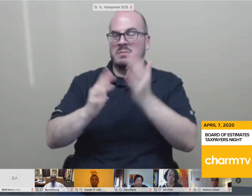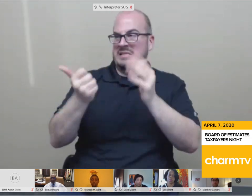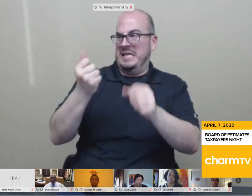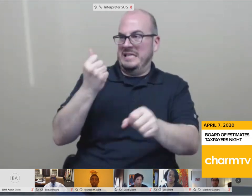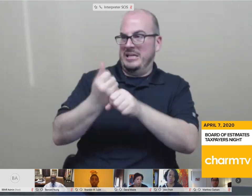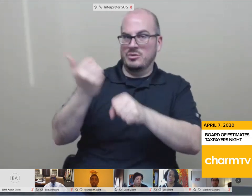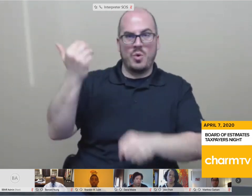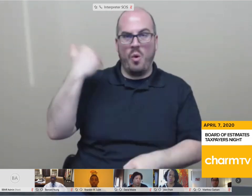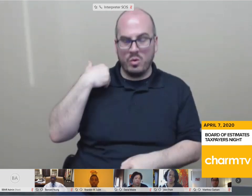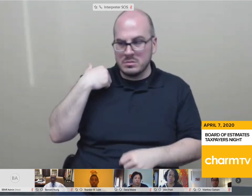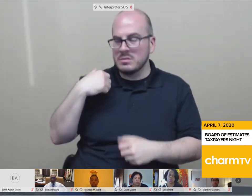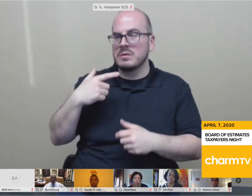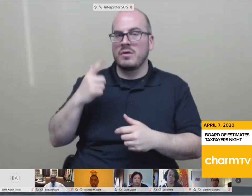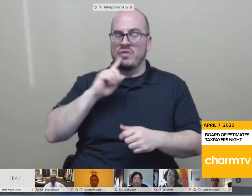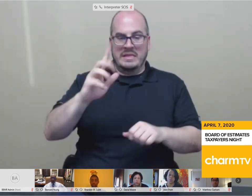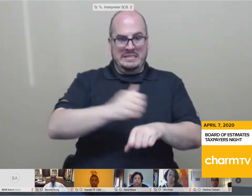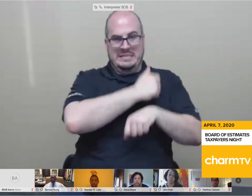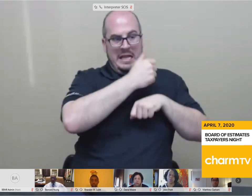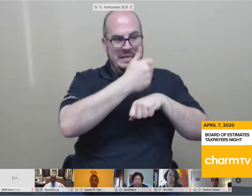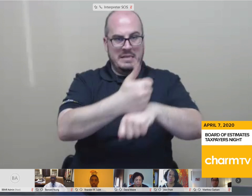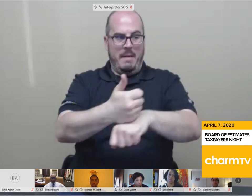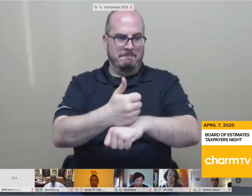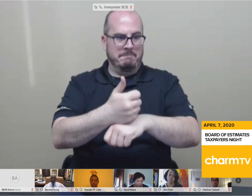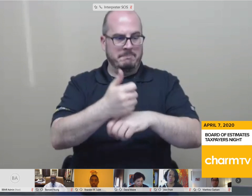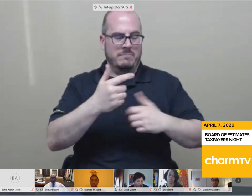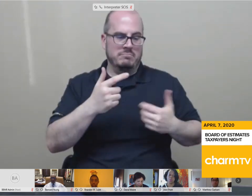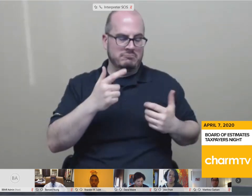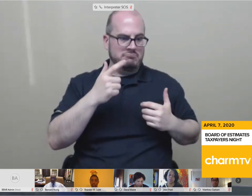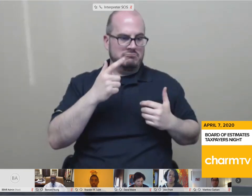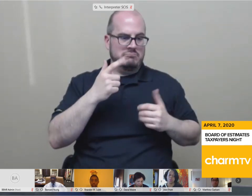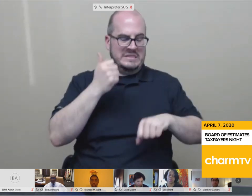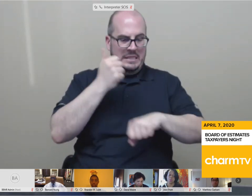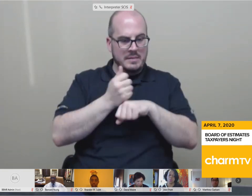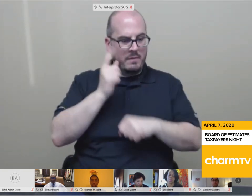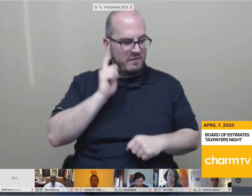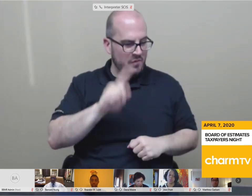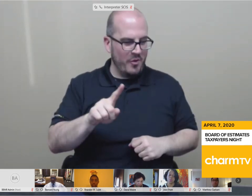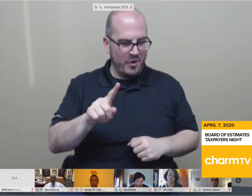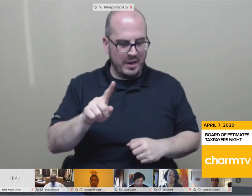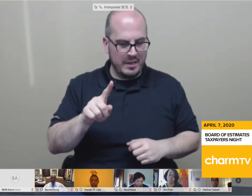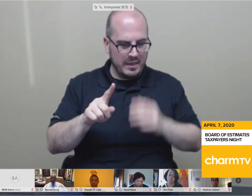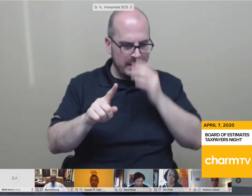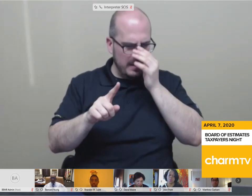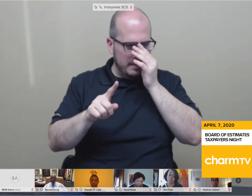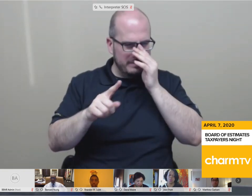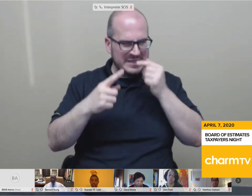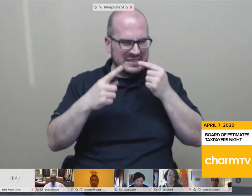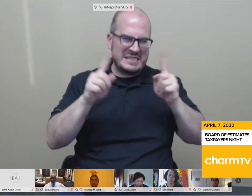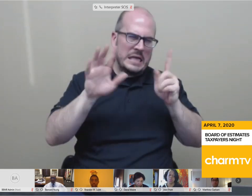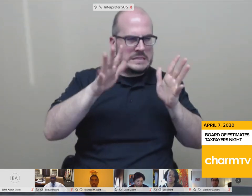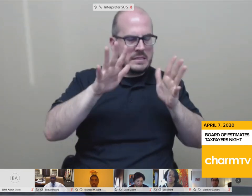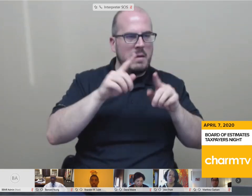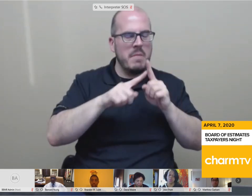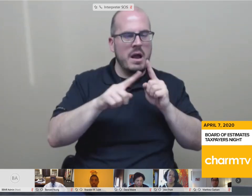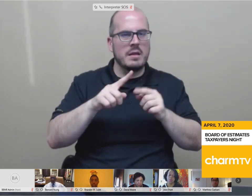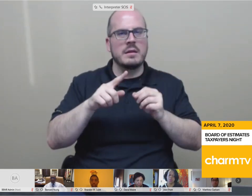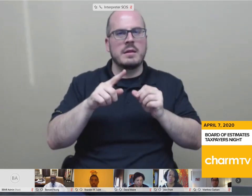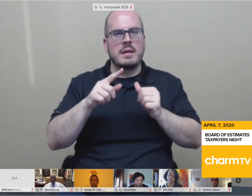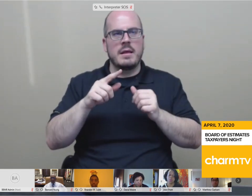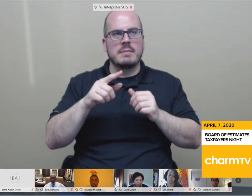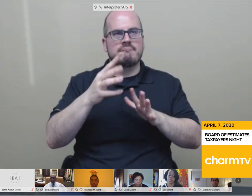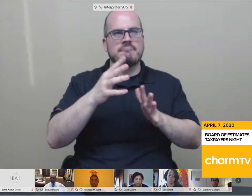really set us up for, I would say, not necessarily success totally, but left us in a much